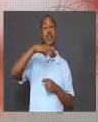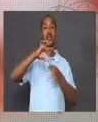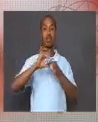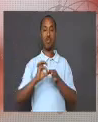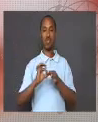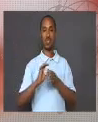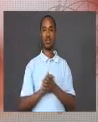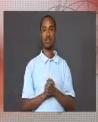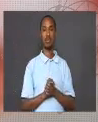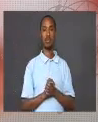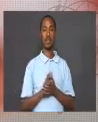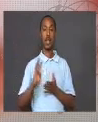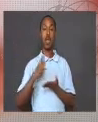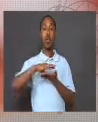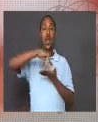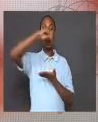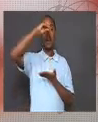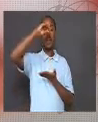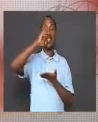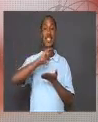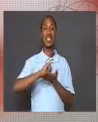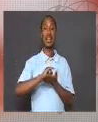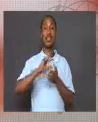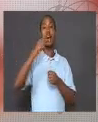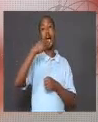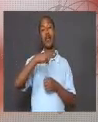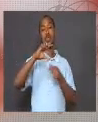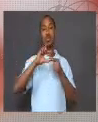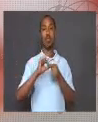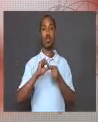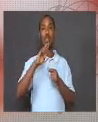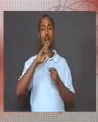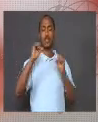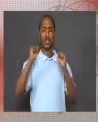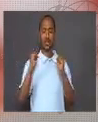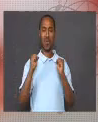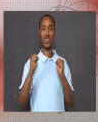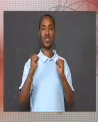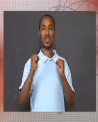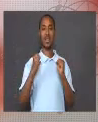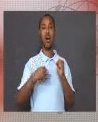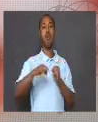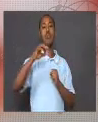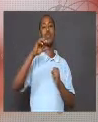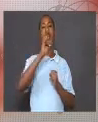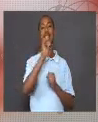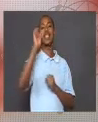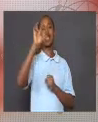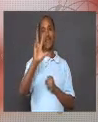bonds. We learned that hydrogen bonds are the strongest of the three.